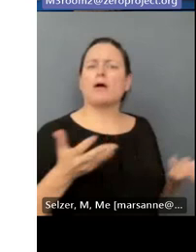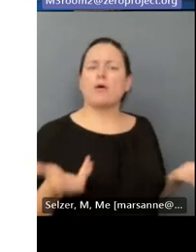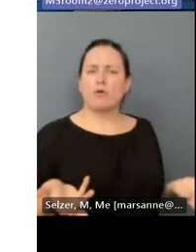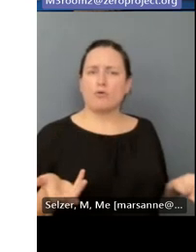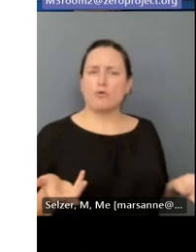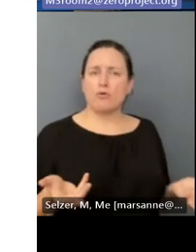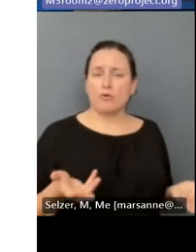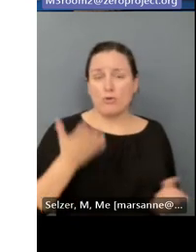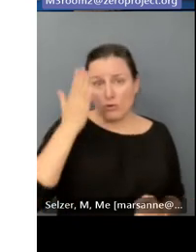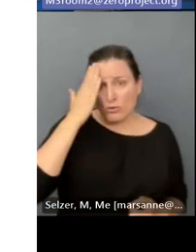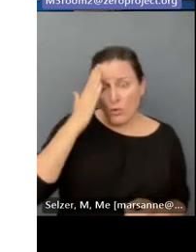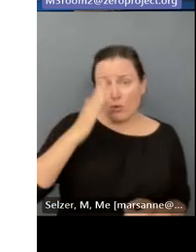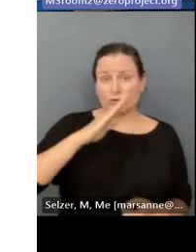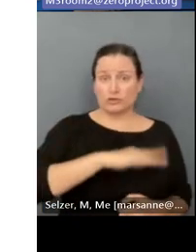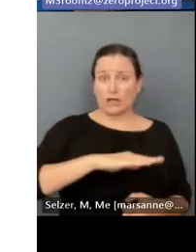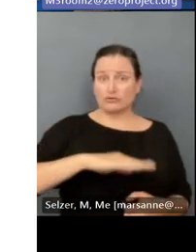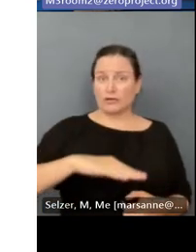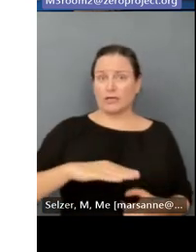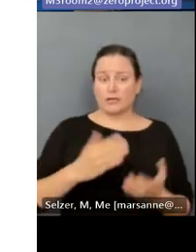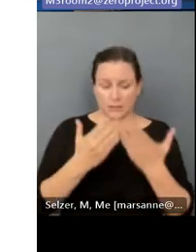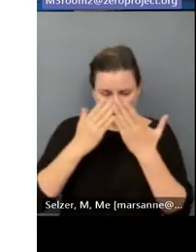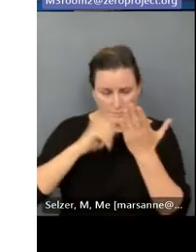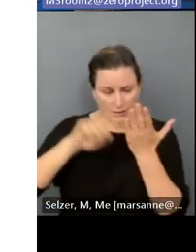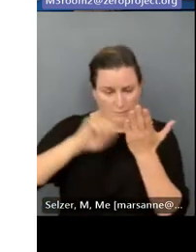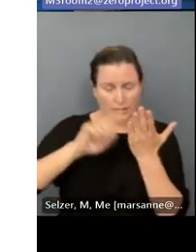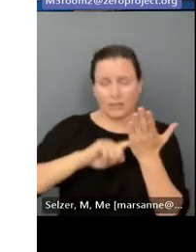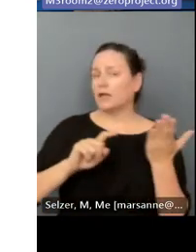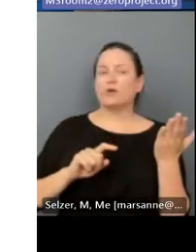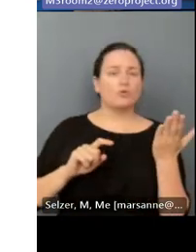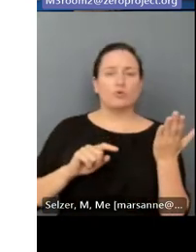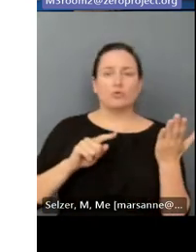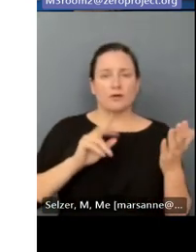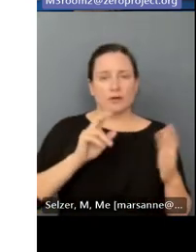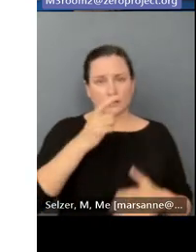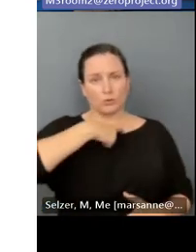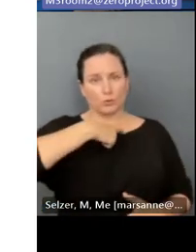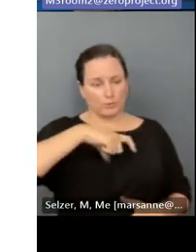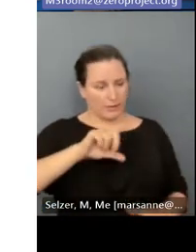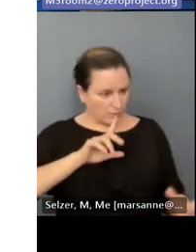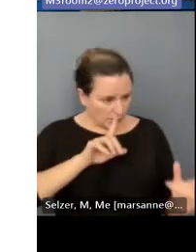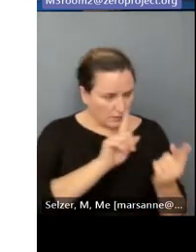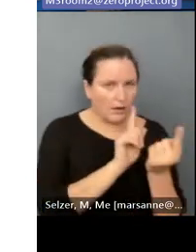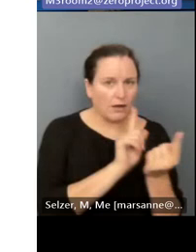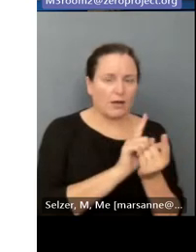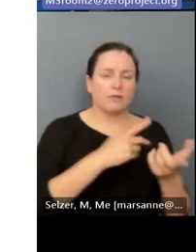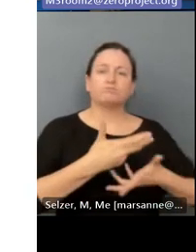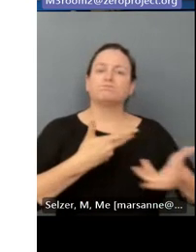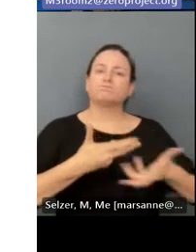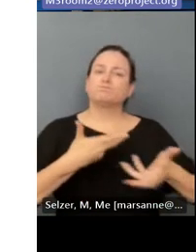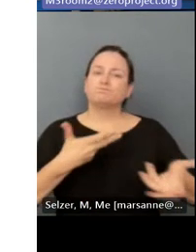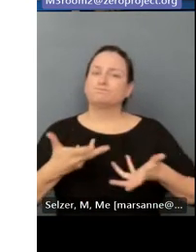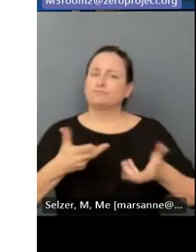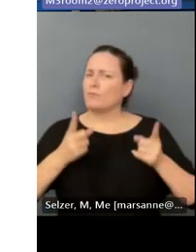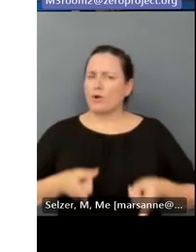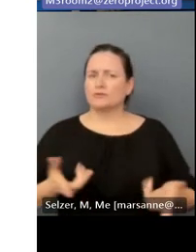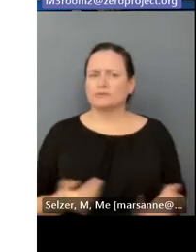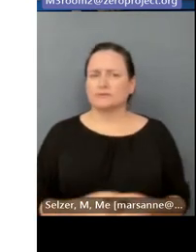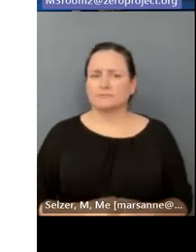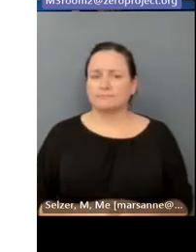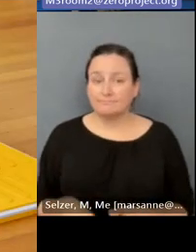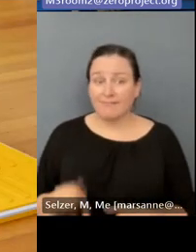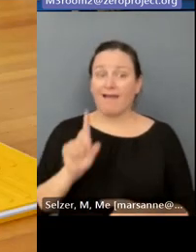than just digital interface. They need tangible and engaging experience. That's why I developed Reach and